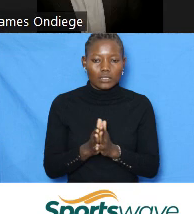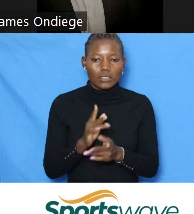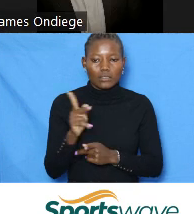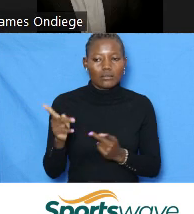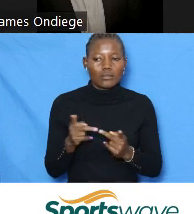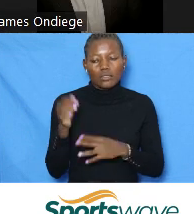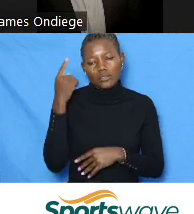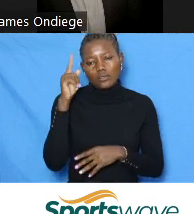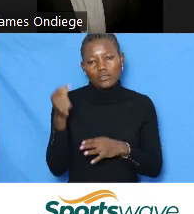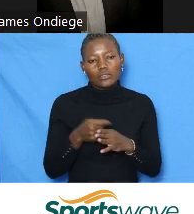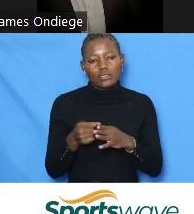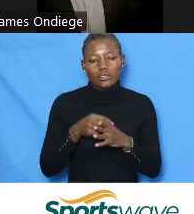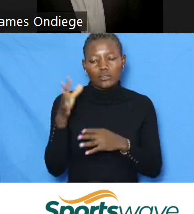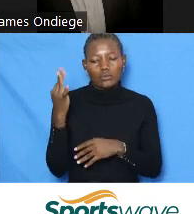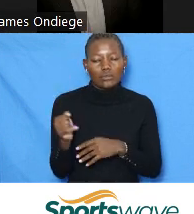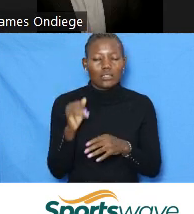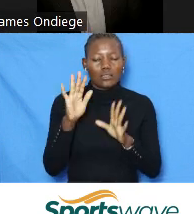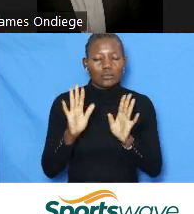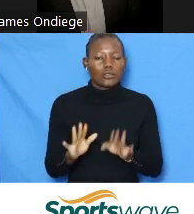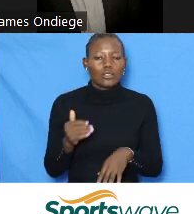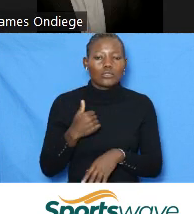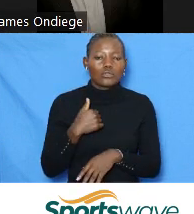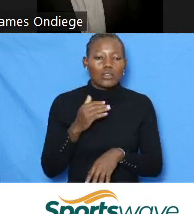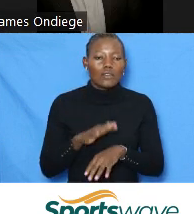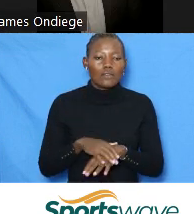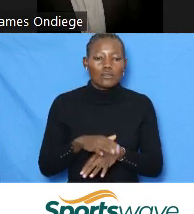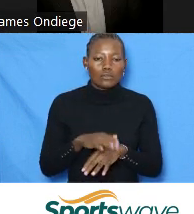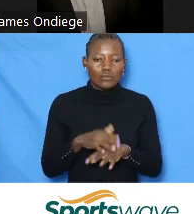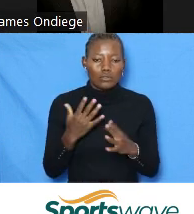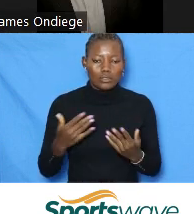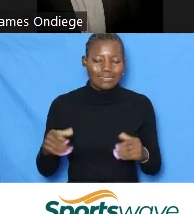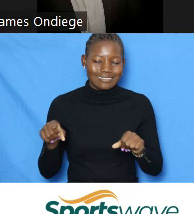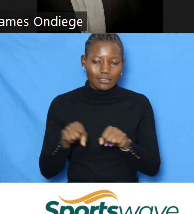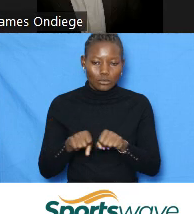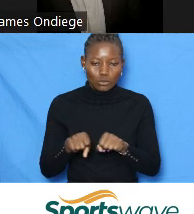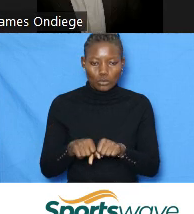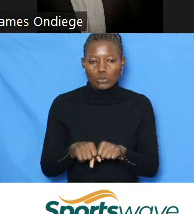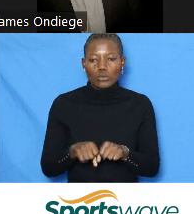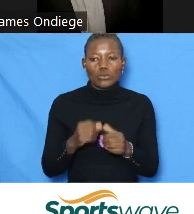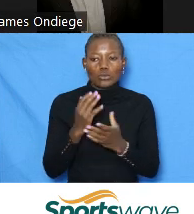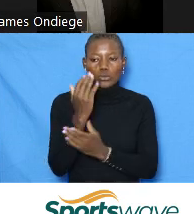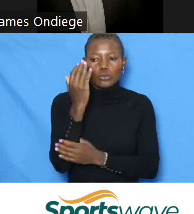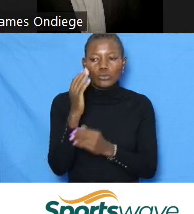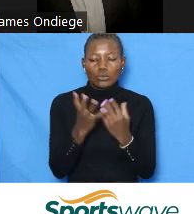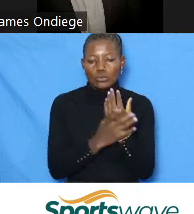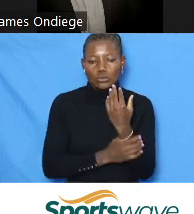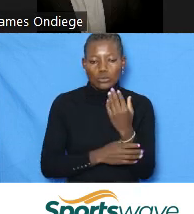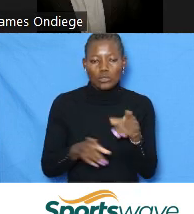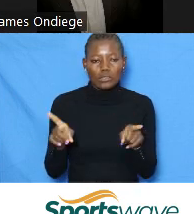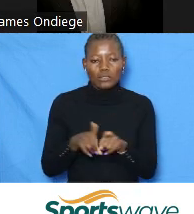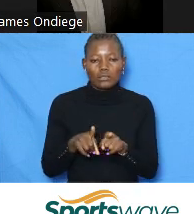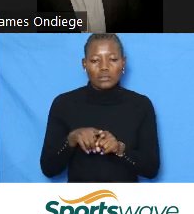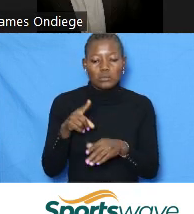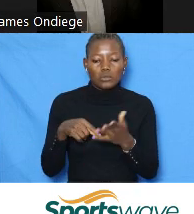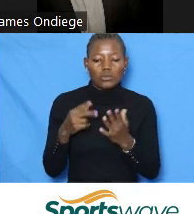because you have to have the right equipment in terms of gear, in terms of shoe wear, in terms of what